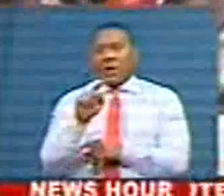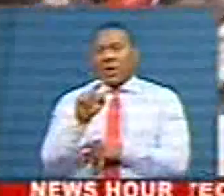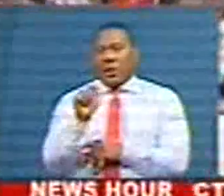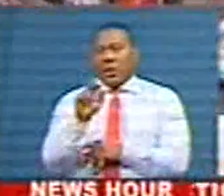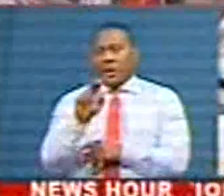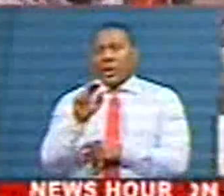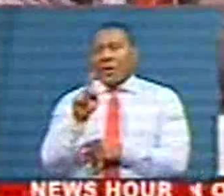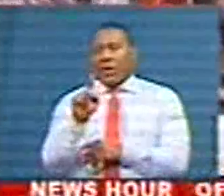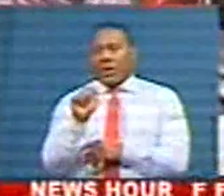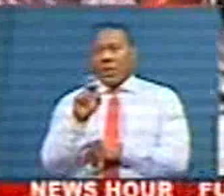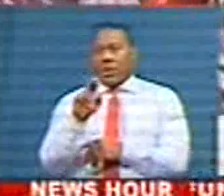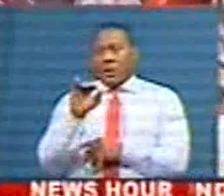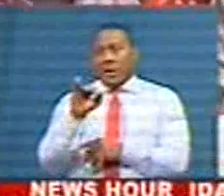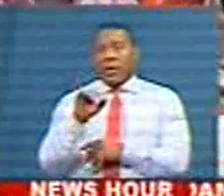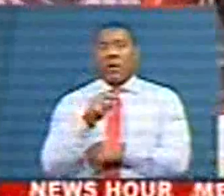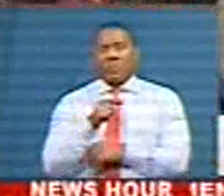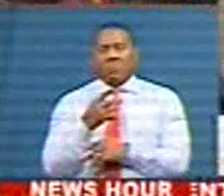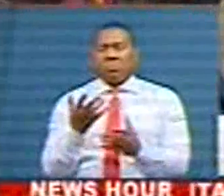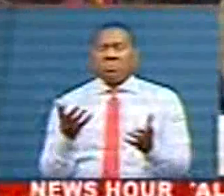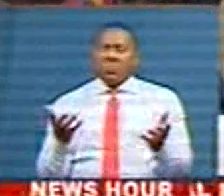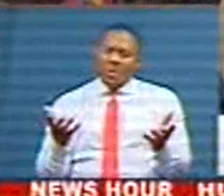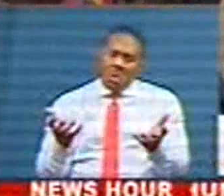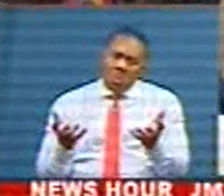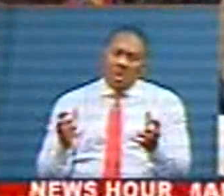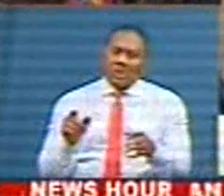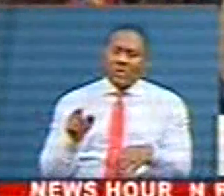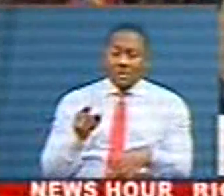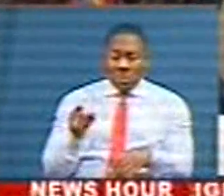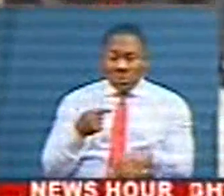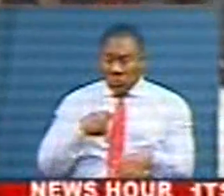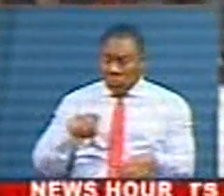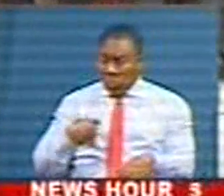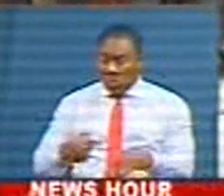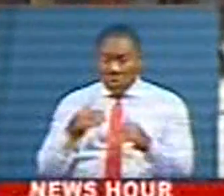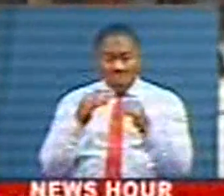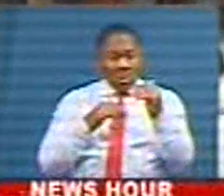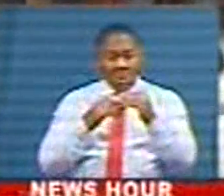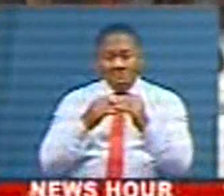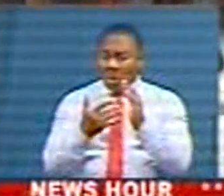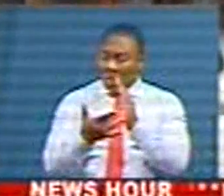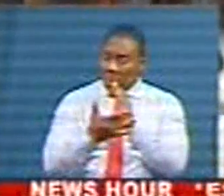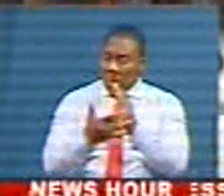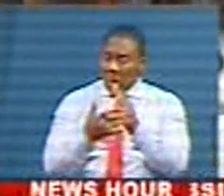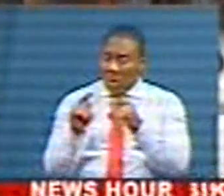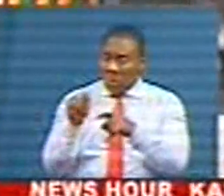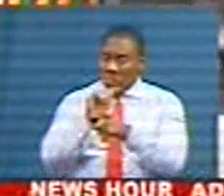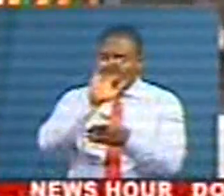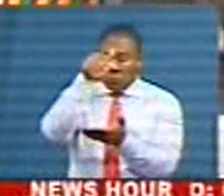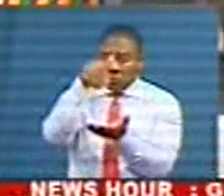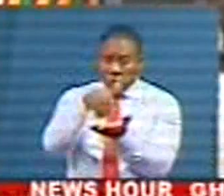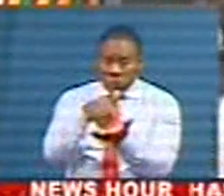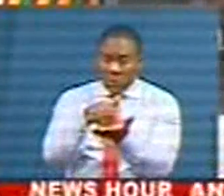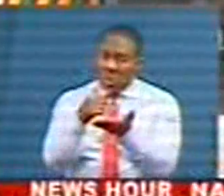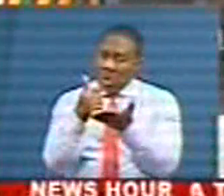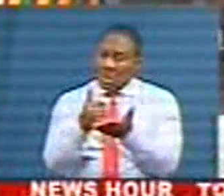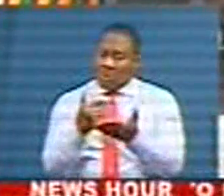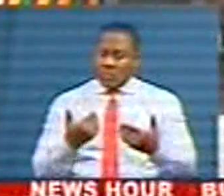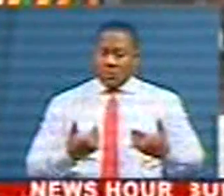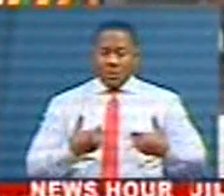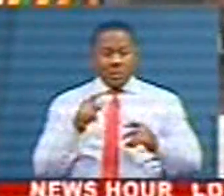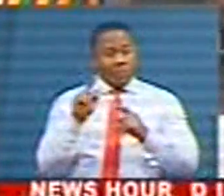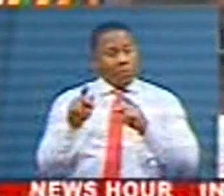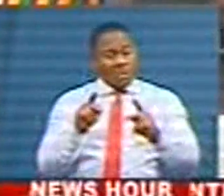to establish a technical and vocational training center to help equip the youth with employable skills.